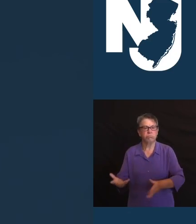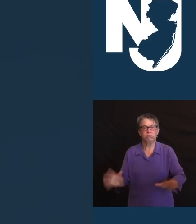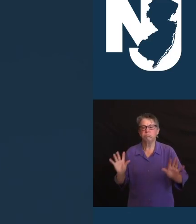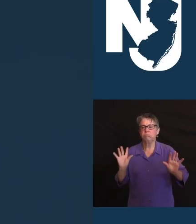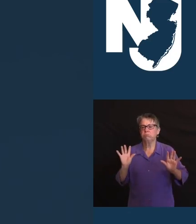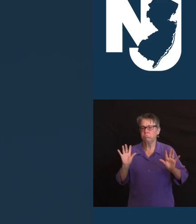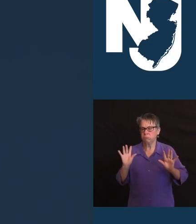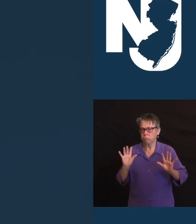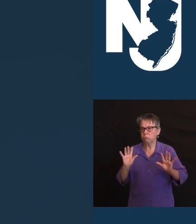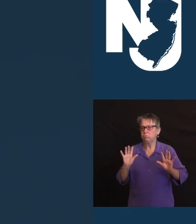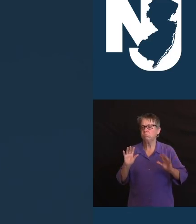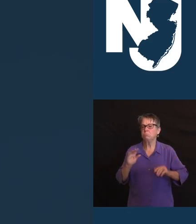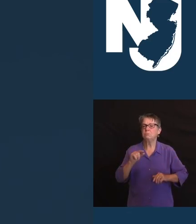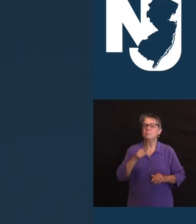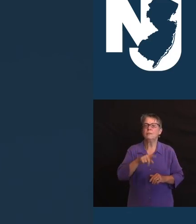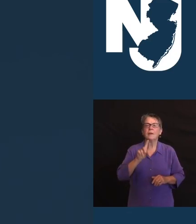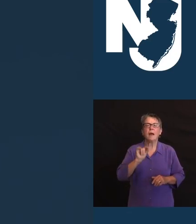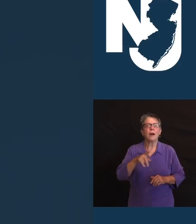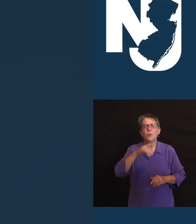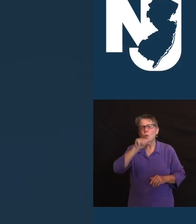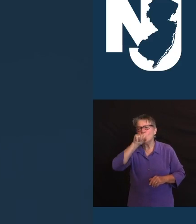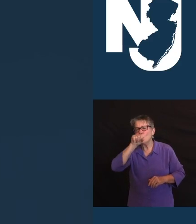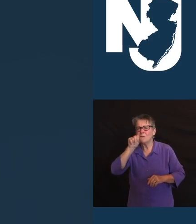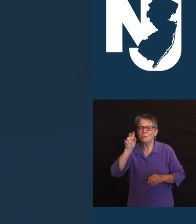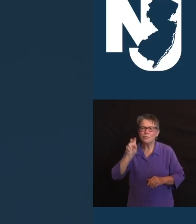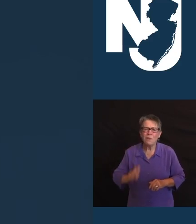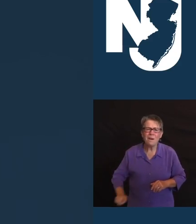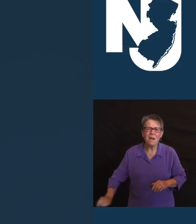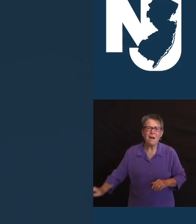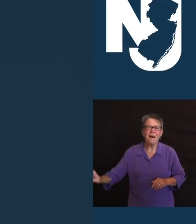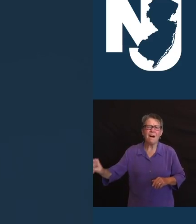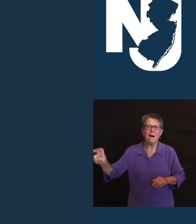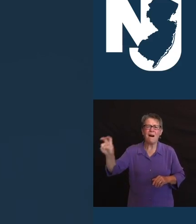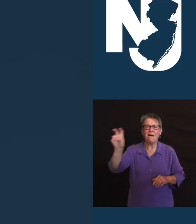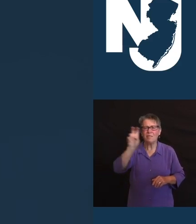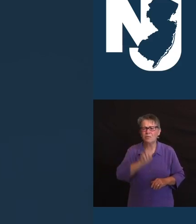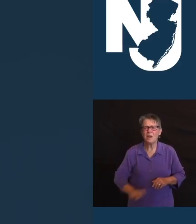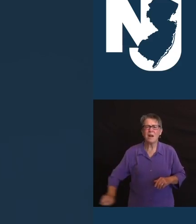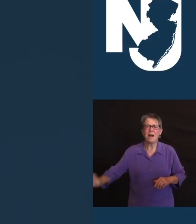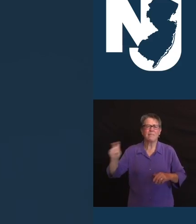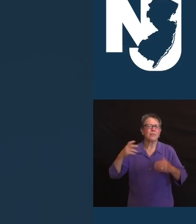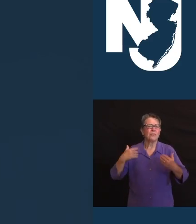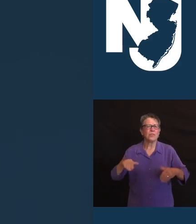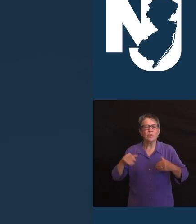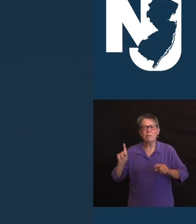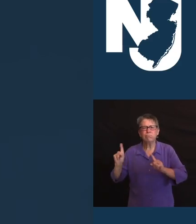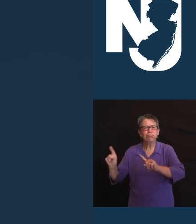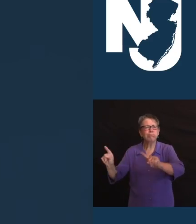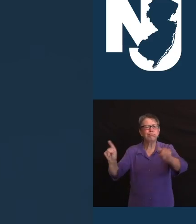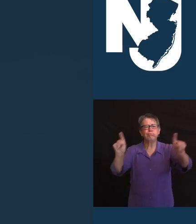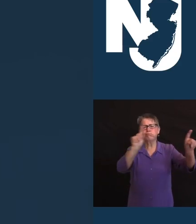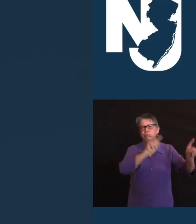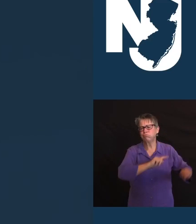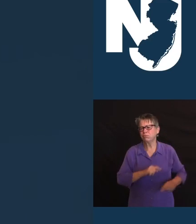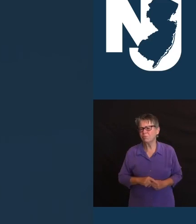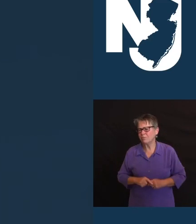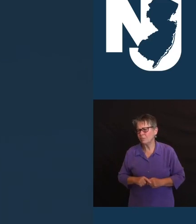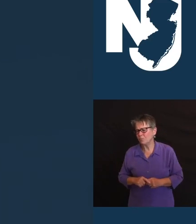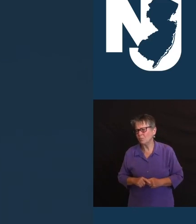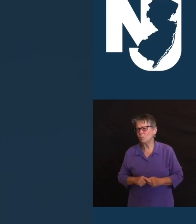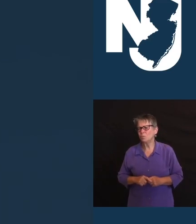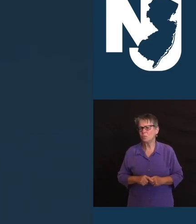with Nina or a whole family vacation with their 11-year-old child Zoe and 9-year-old guy